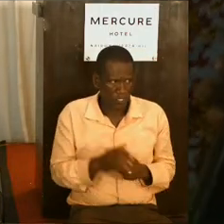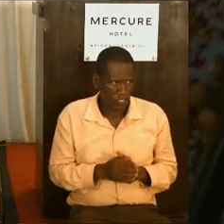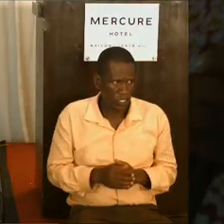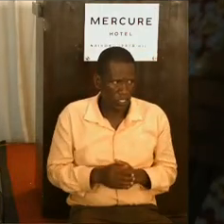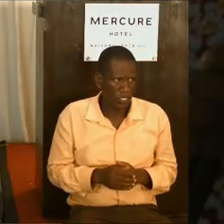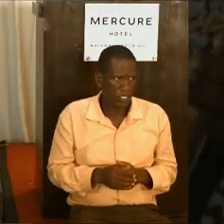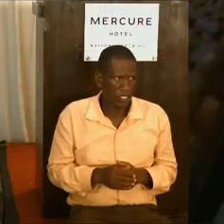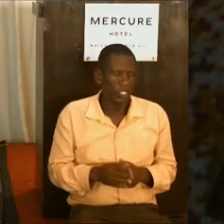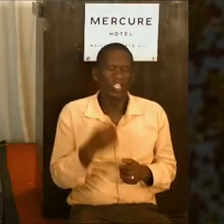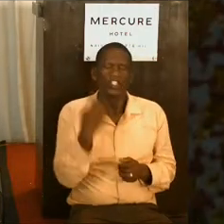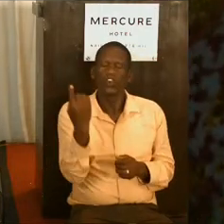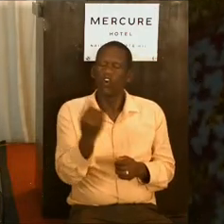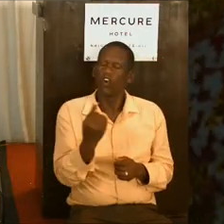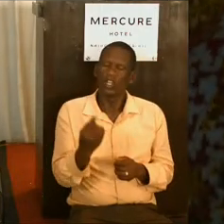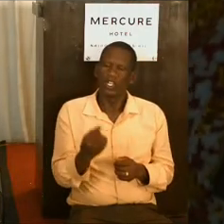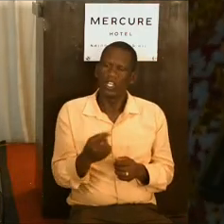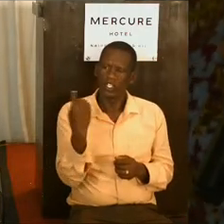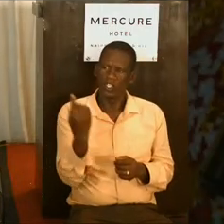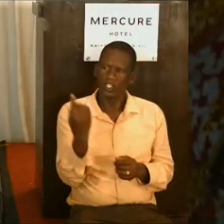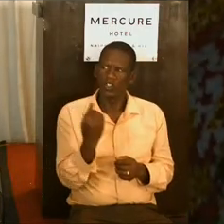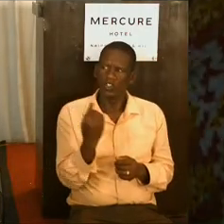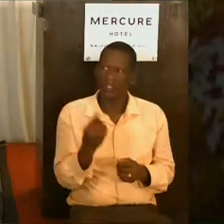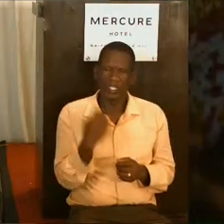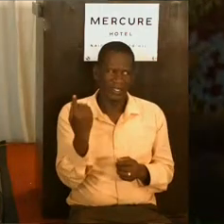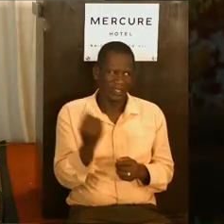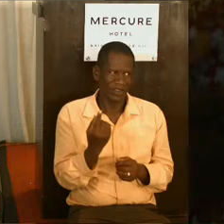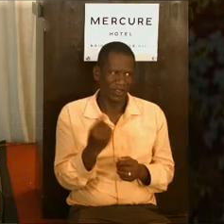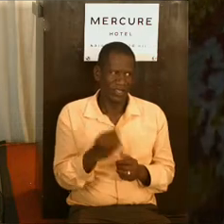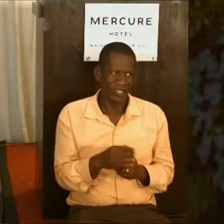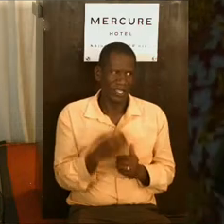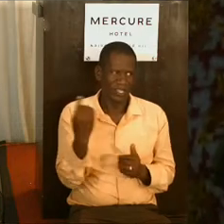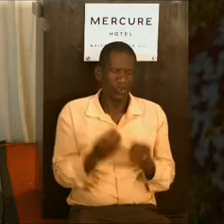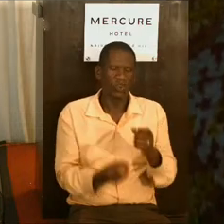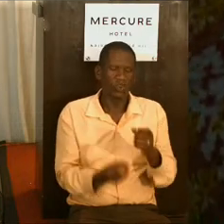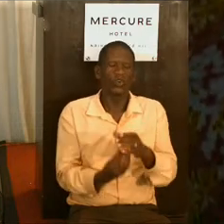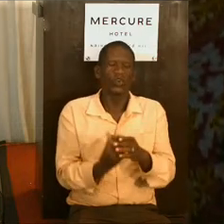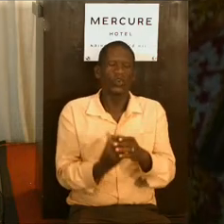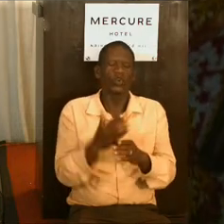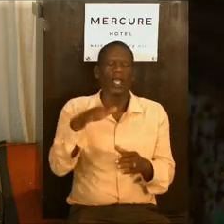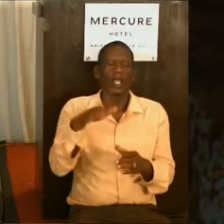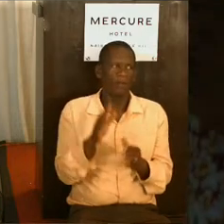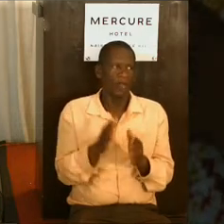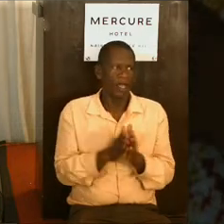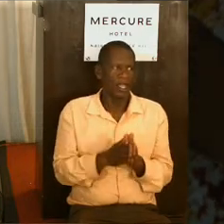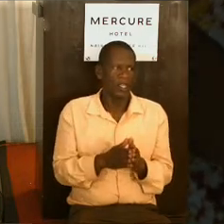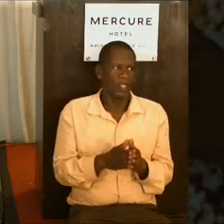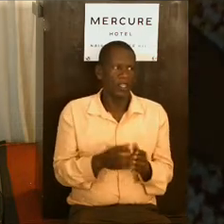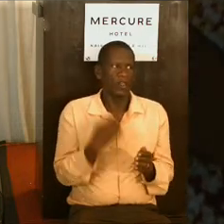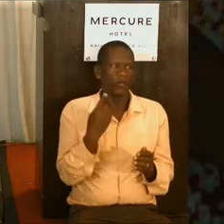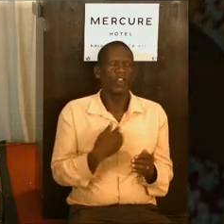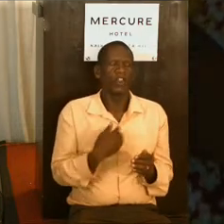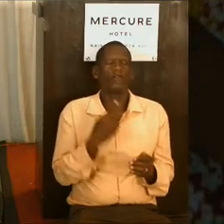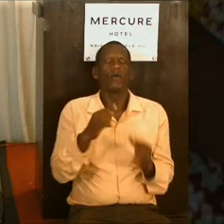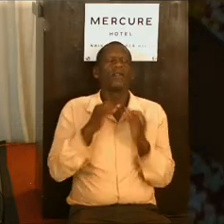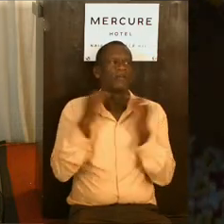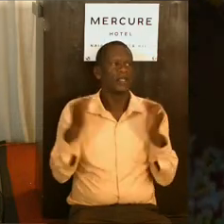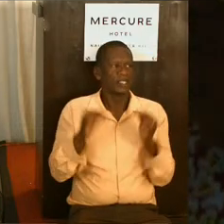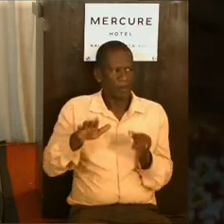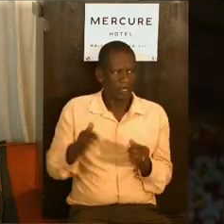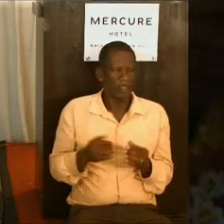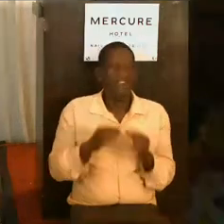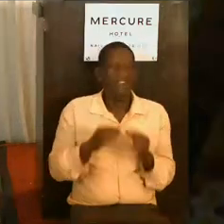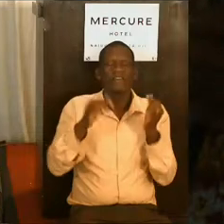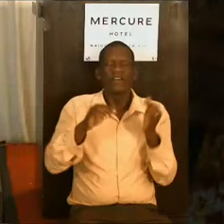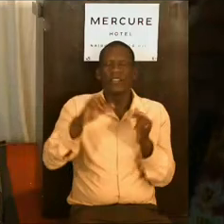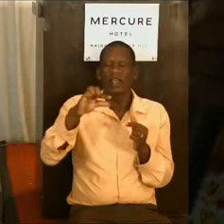it's only uh growing up we only have one priest left father